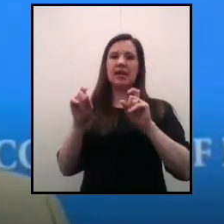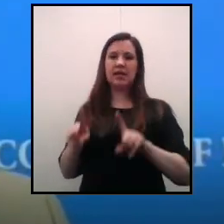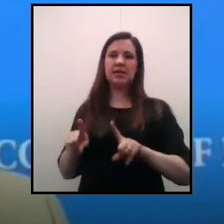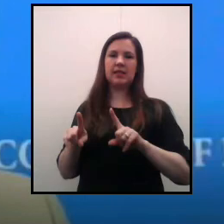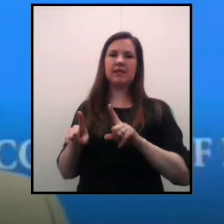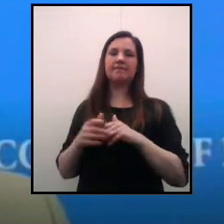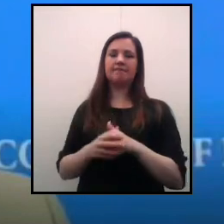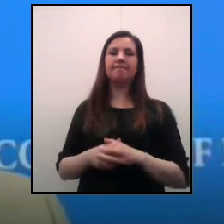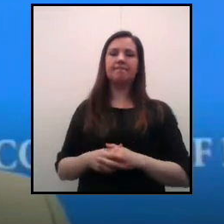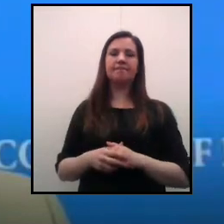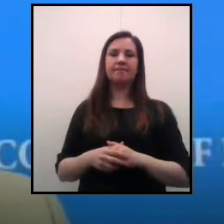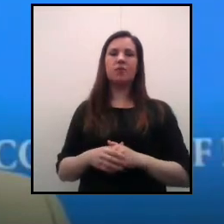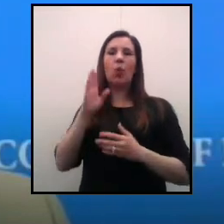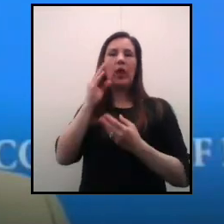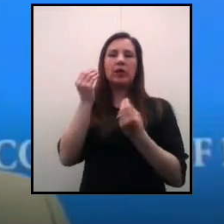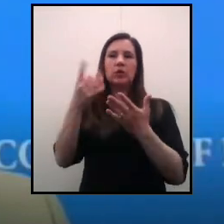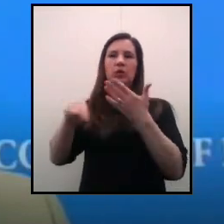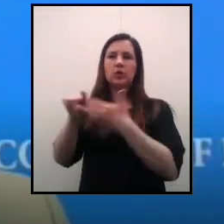will be doing.